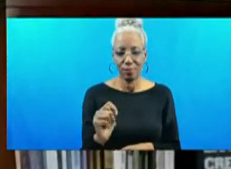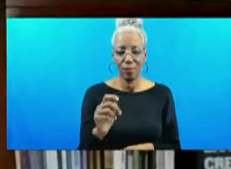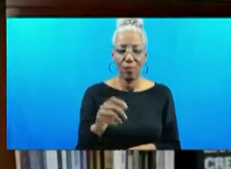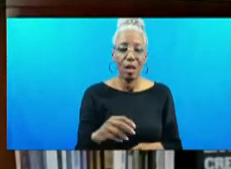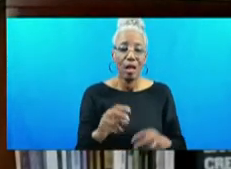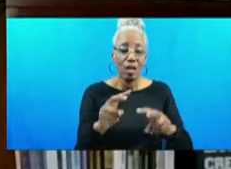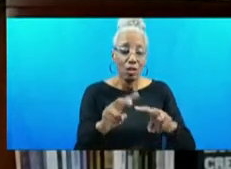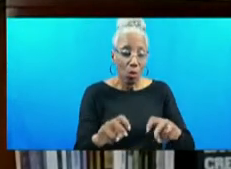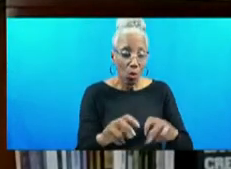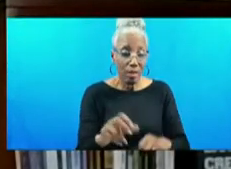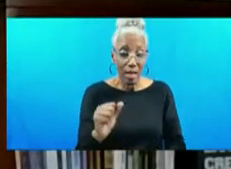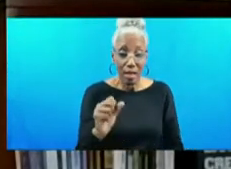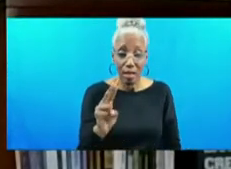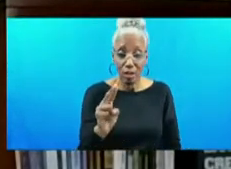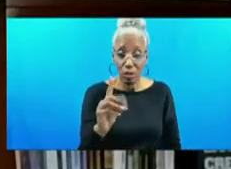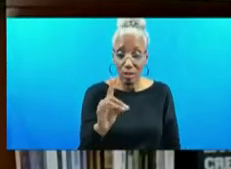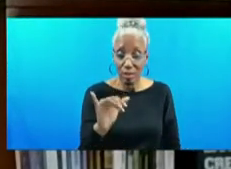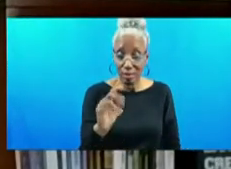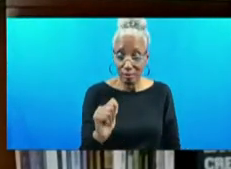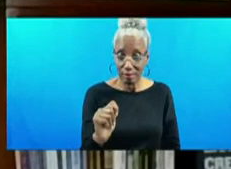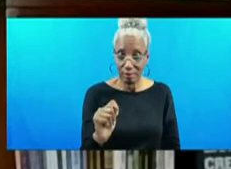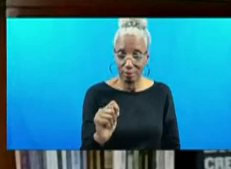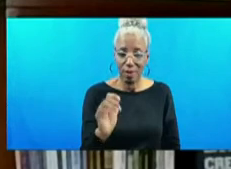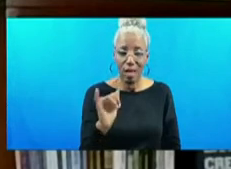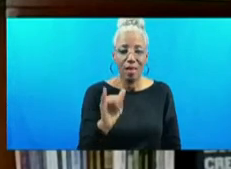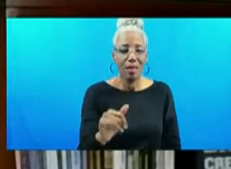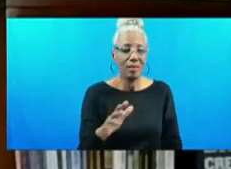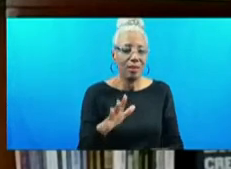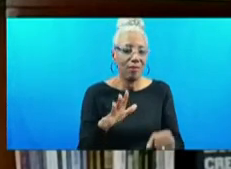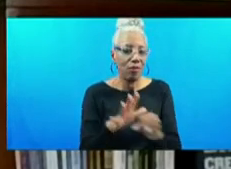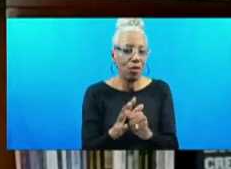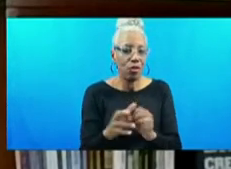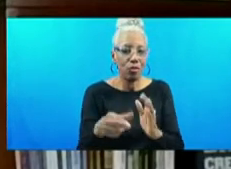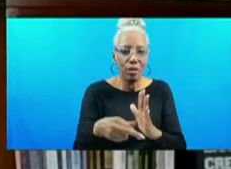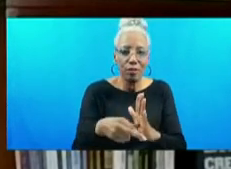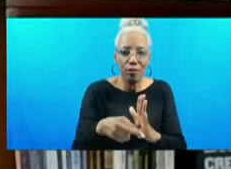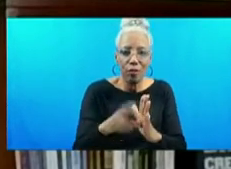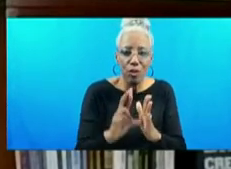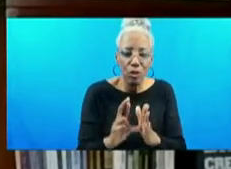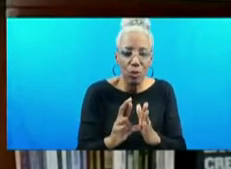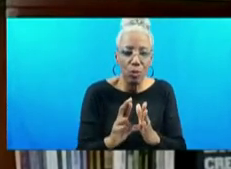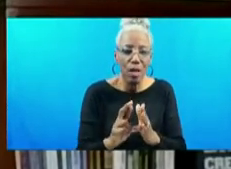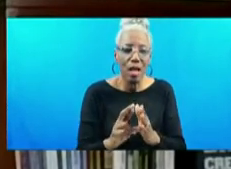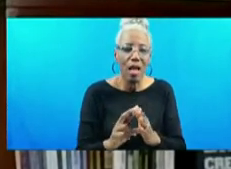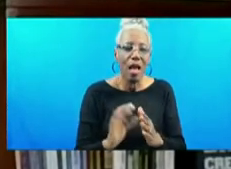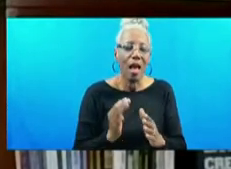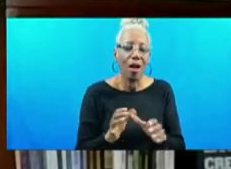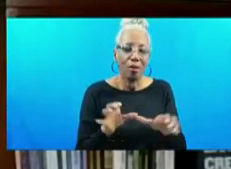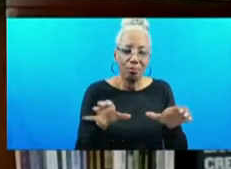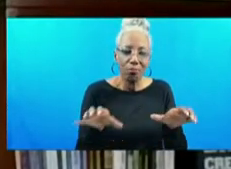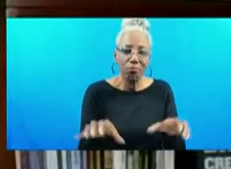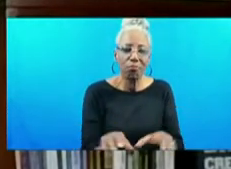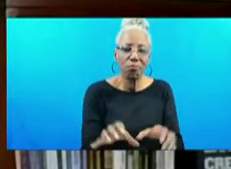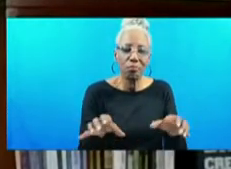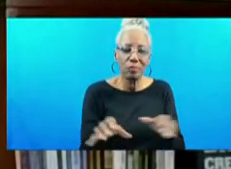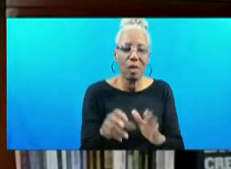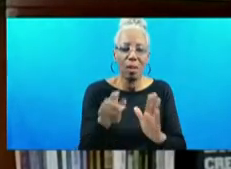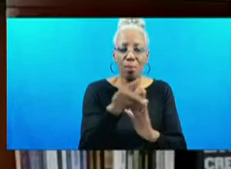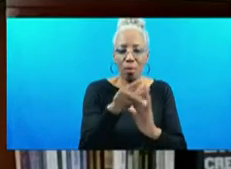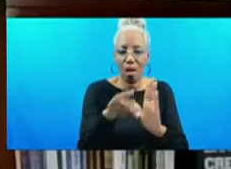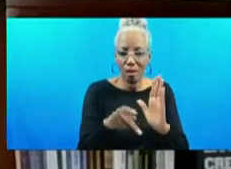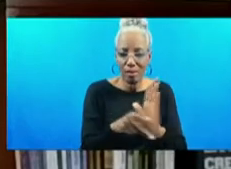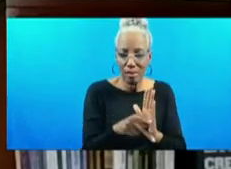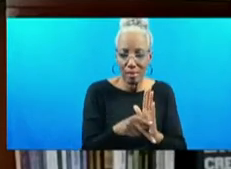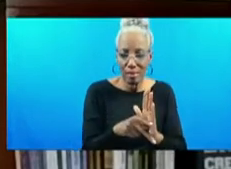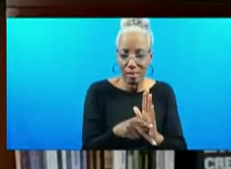of our practices and policies that we can make changes in to become a more culturally responsive and anti-racist system.